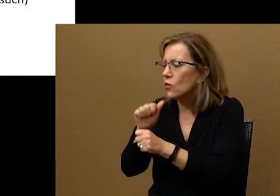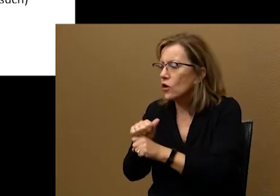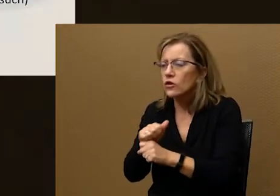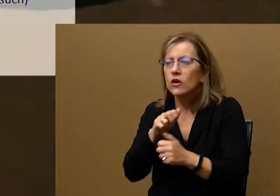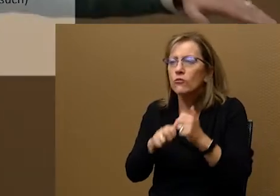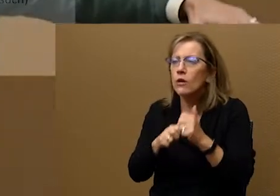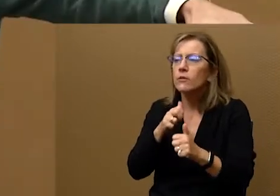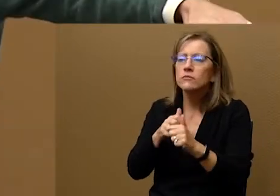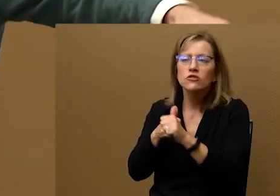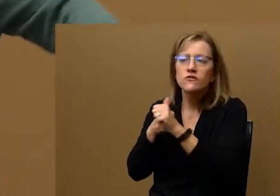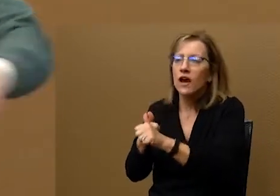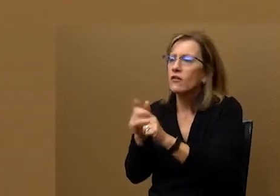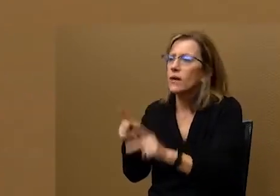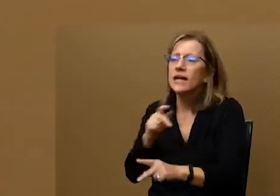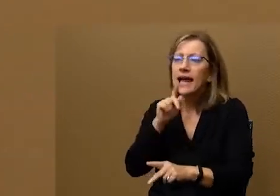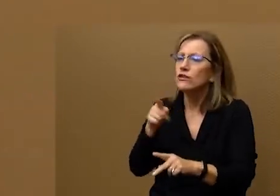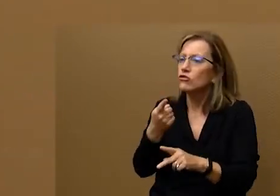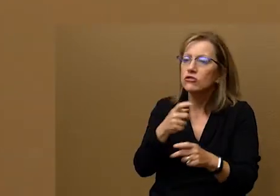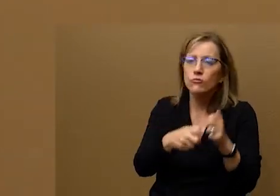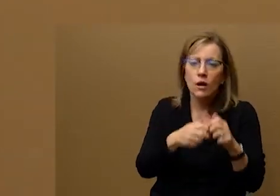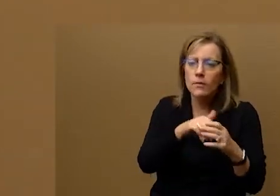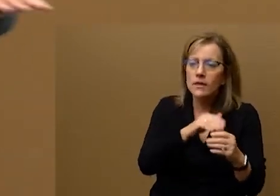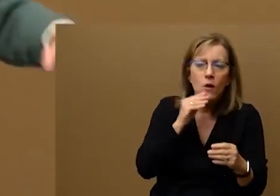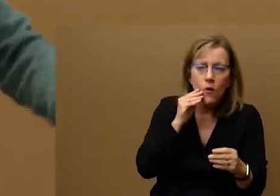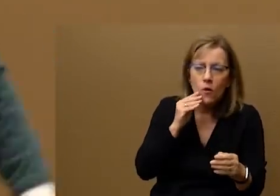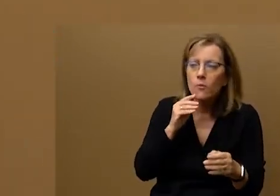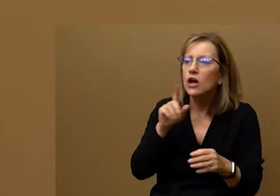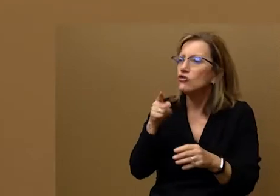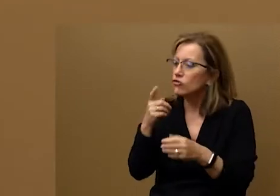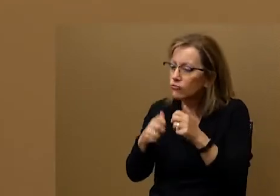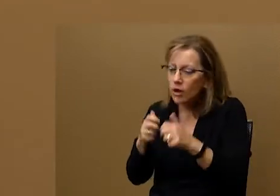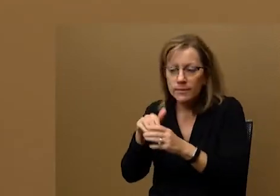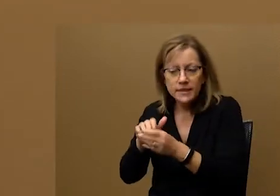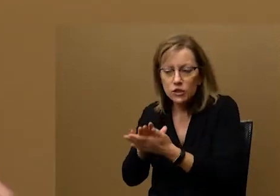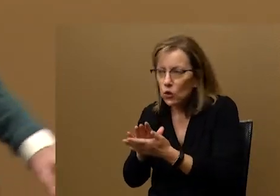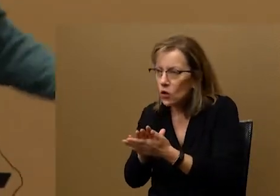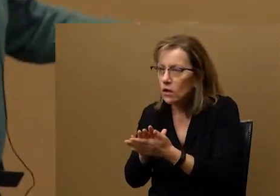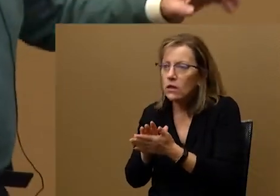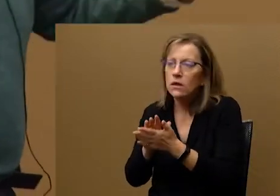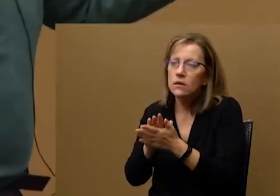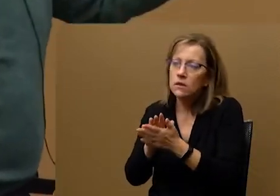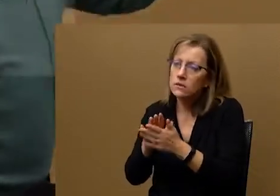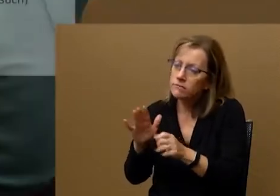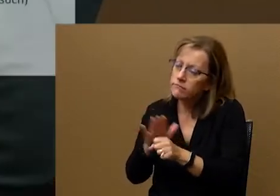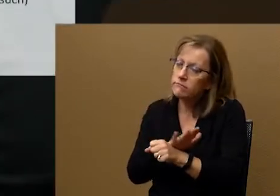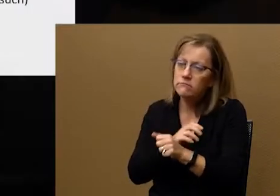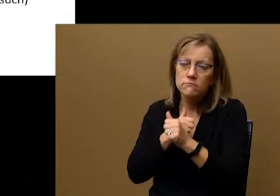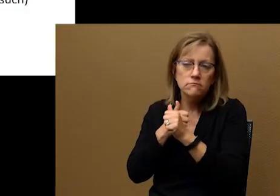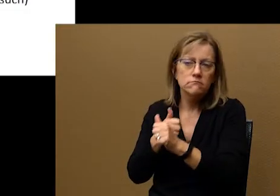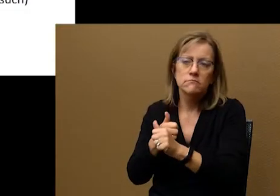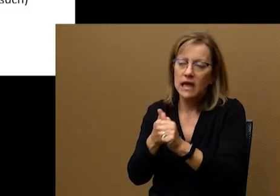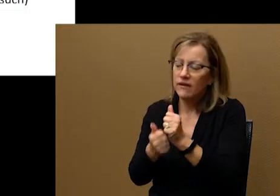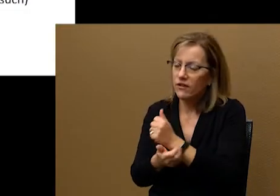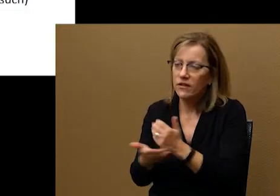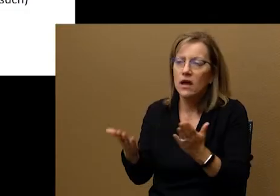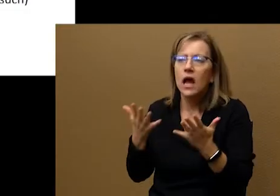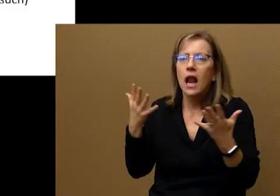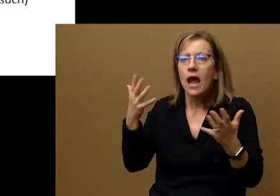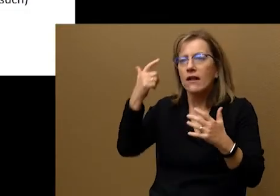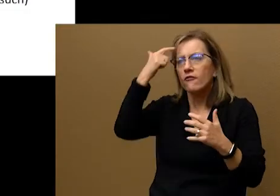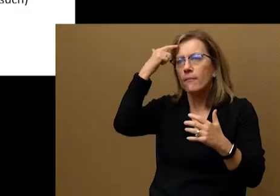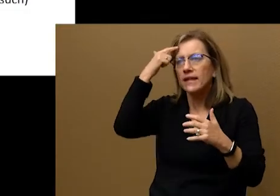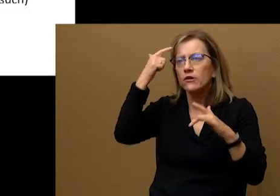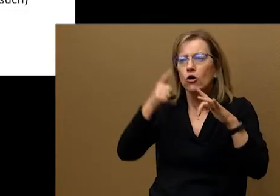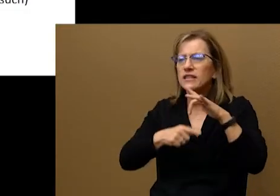work, the problems follow the person. It's not just a school problem, not just a home problem. There seems to be lots of developmental